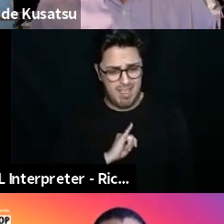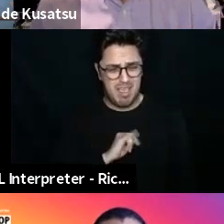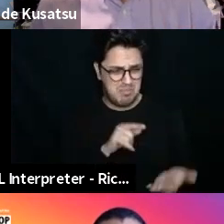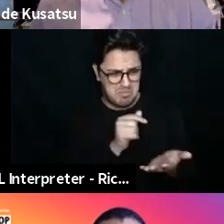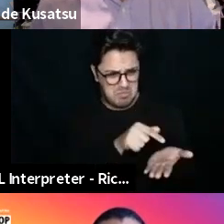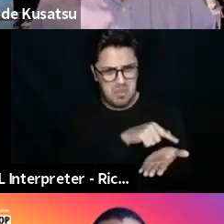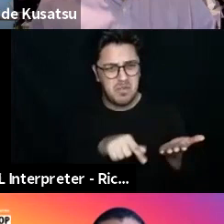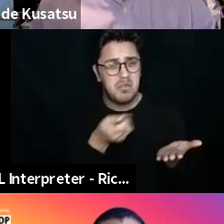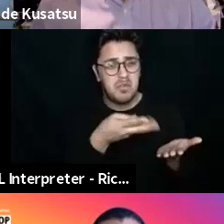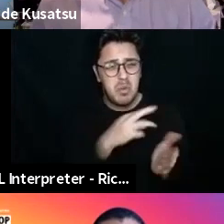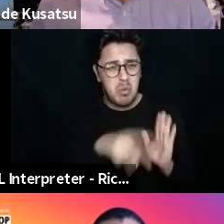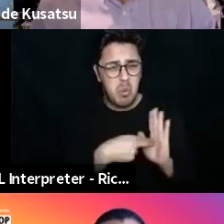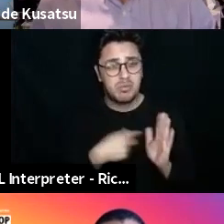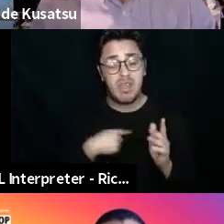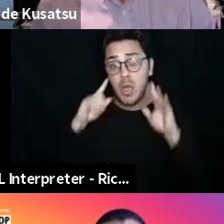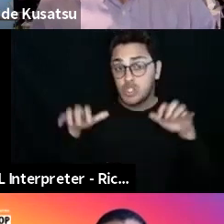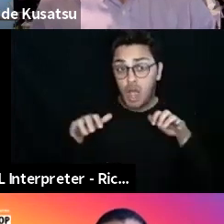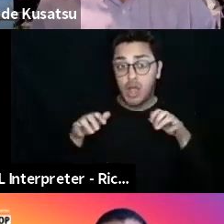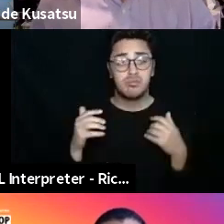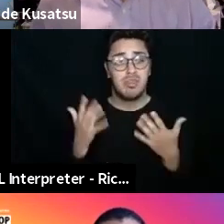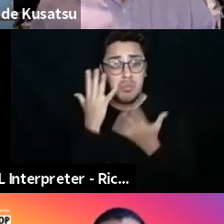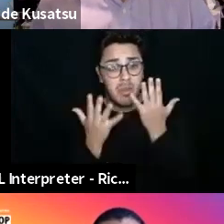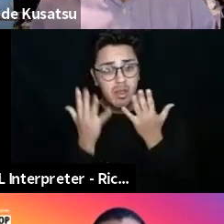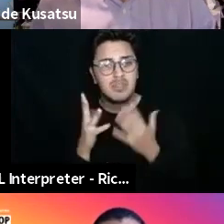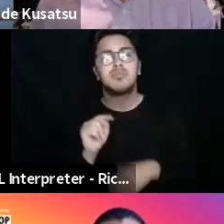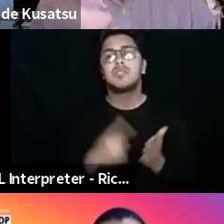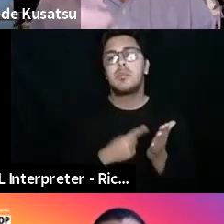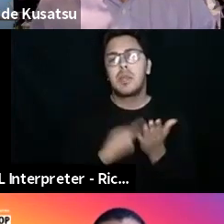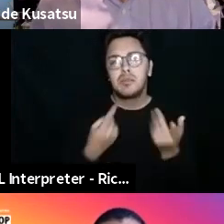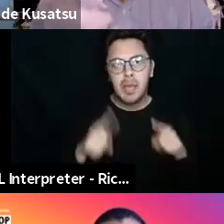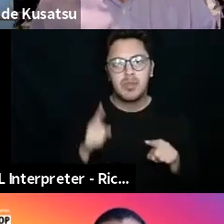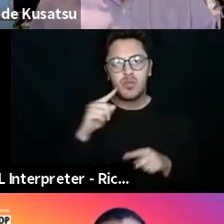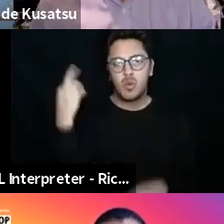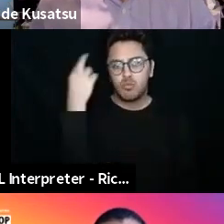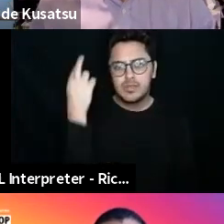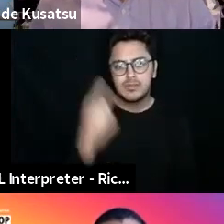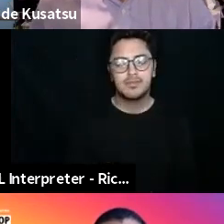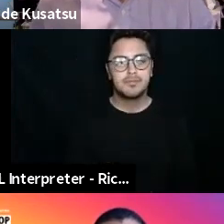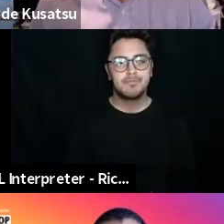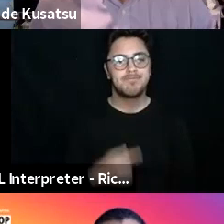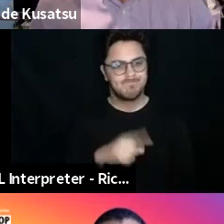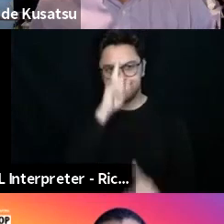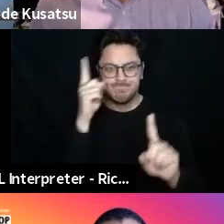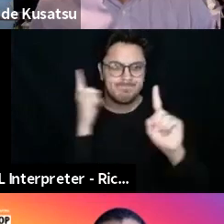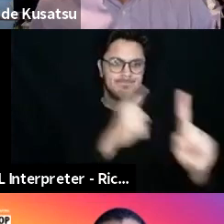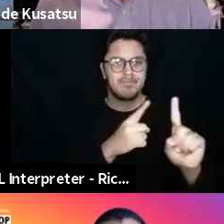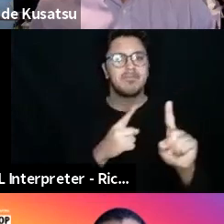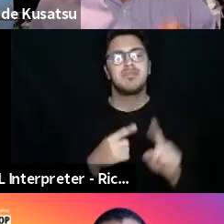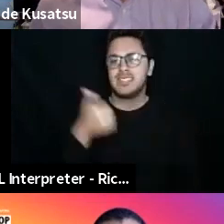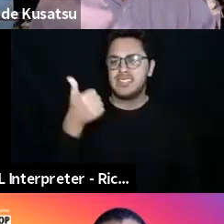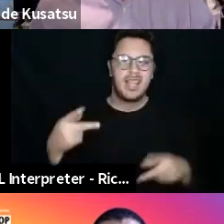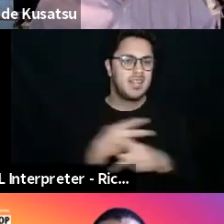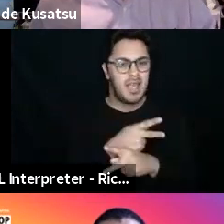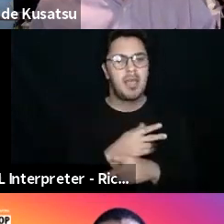was shocked and humiliated, but you know, sometimes that happens for purpose, and it made me determined to be 10 times better than a white actor,